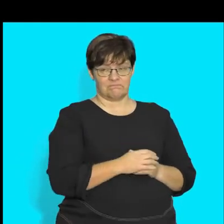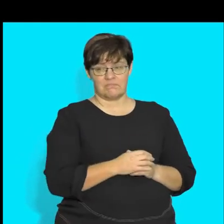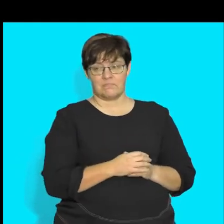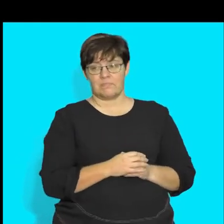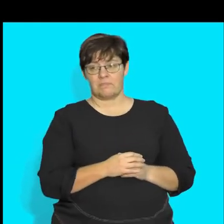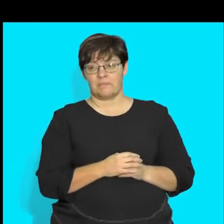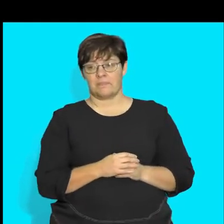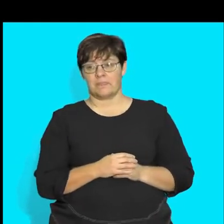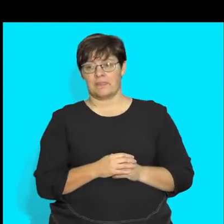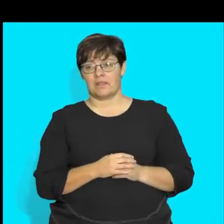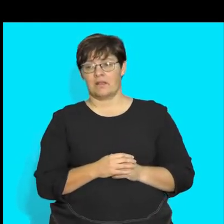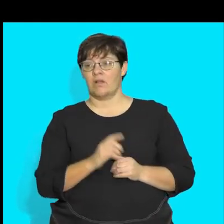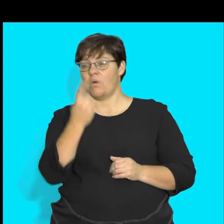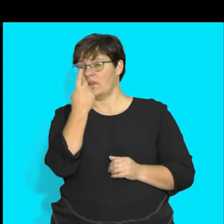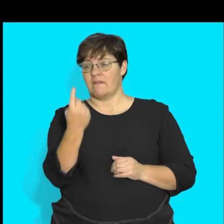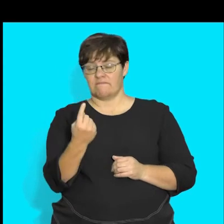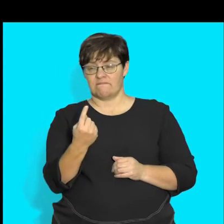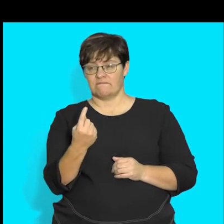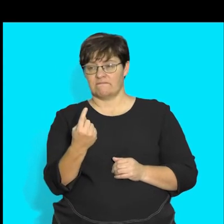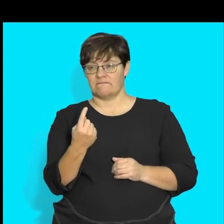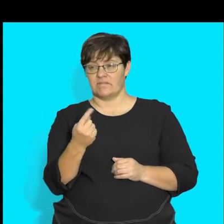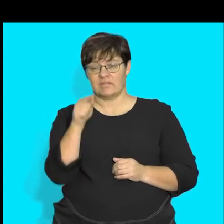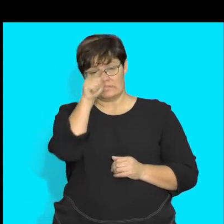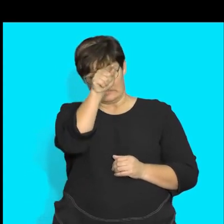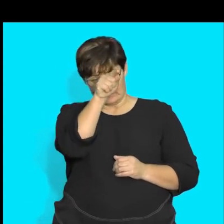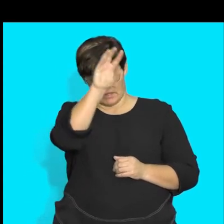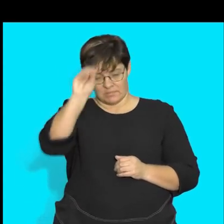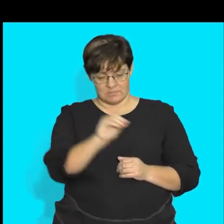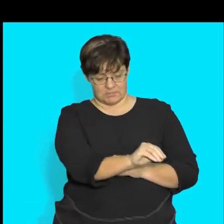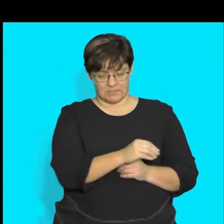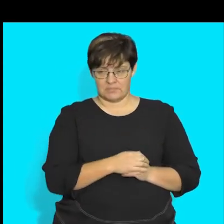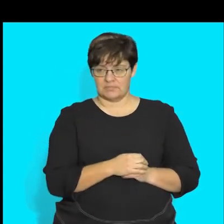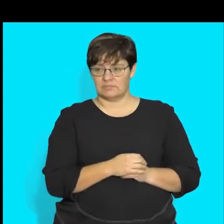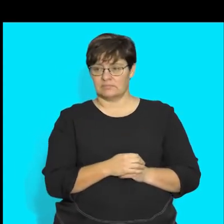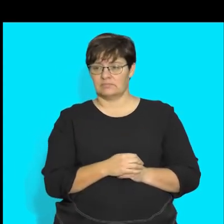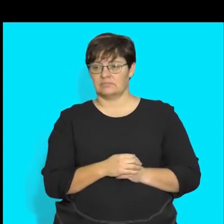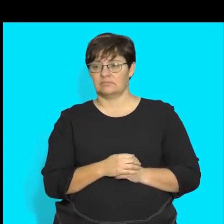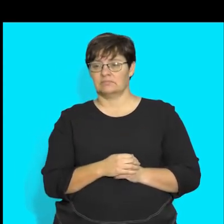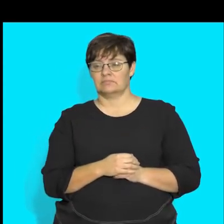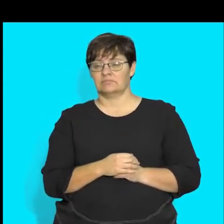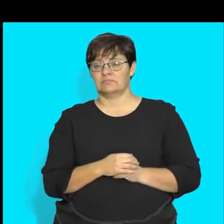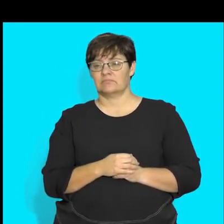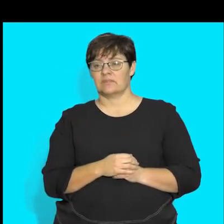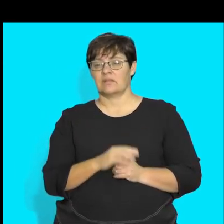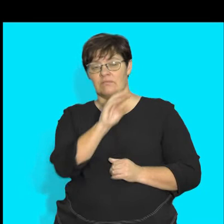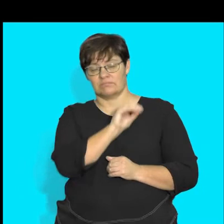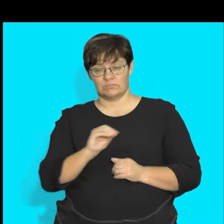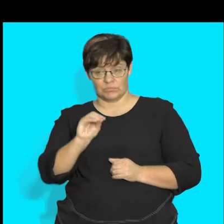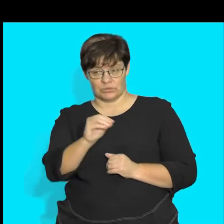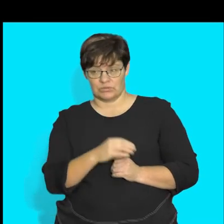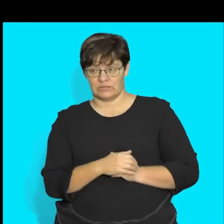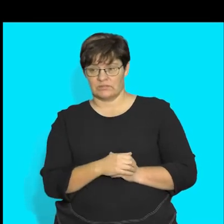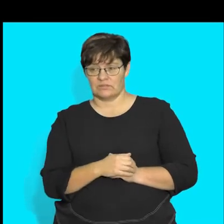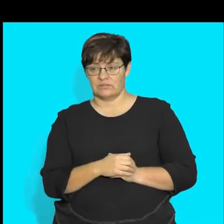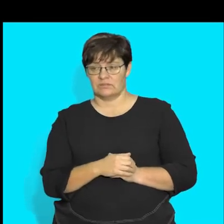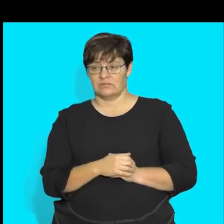I can sub in the point. Well, the only point that I have is this point here, which is minus 2 over